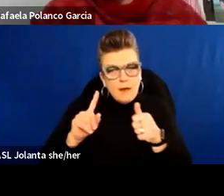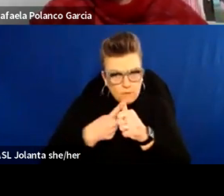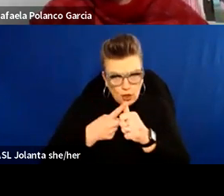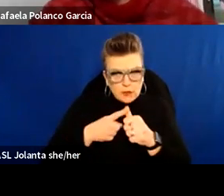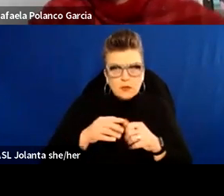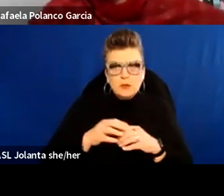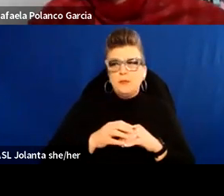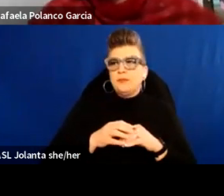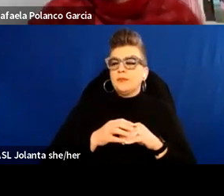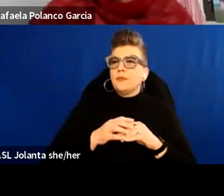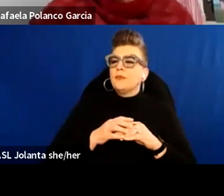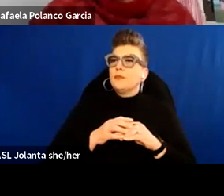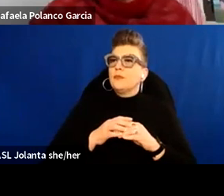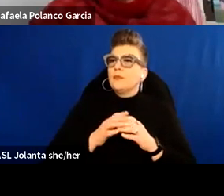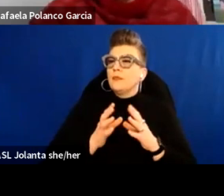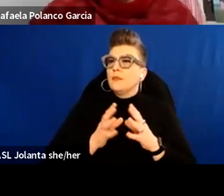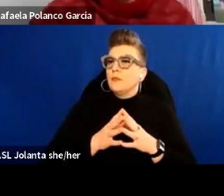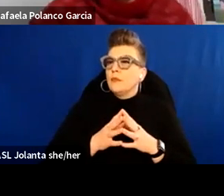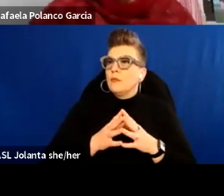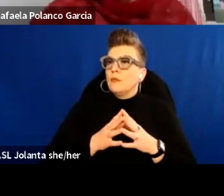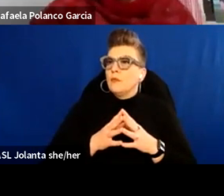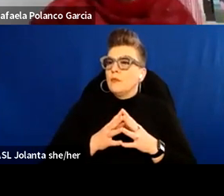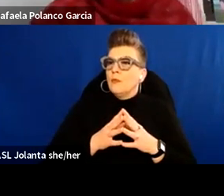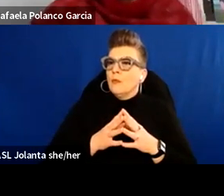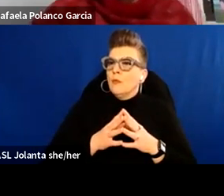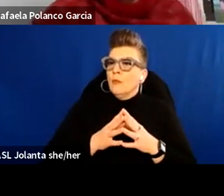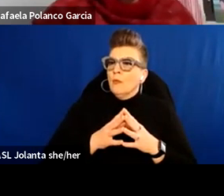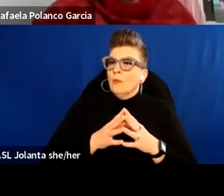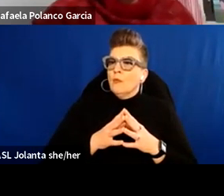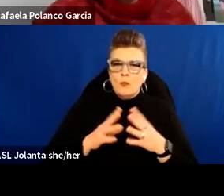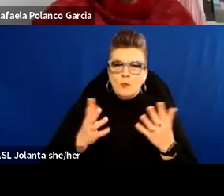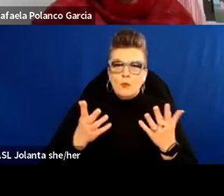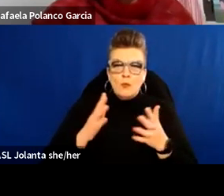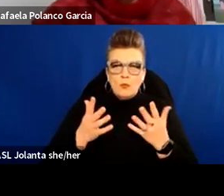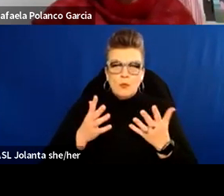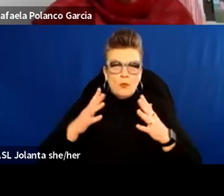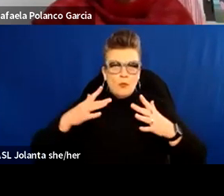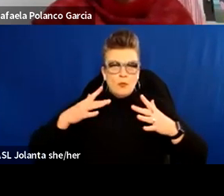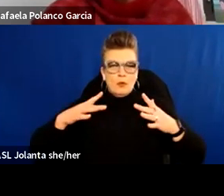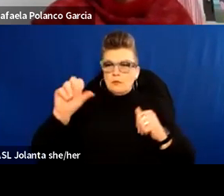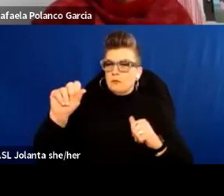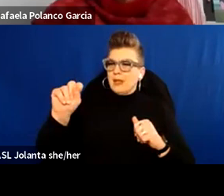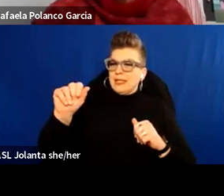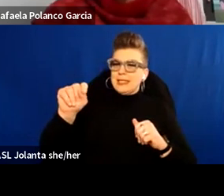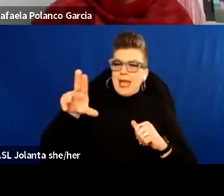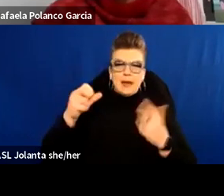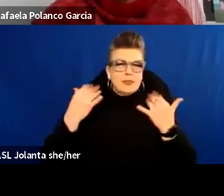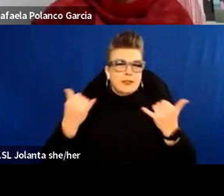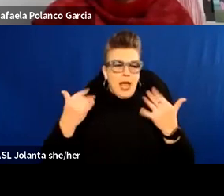how are you uh now where are you standing now regarding